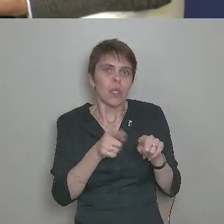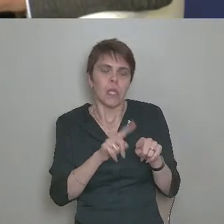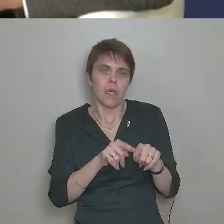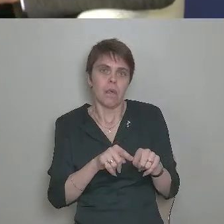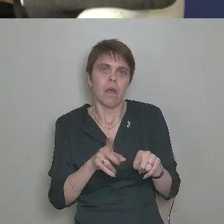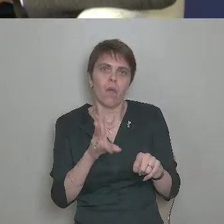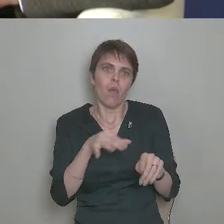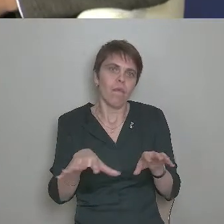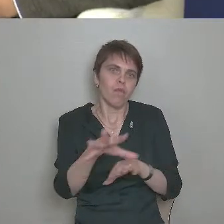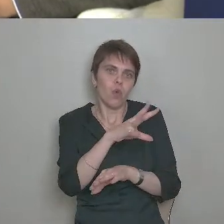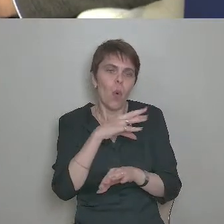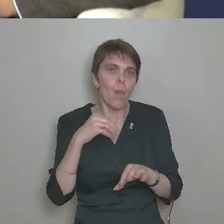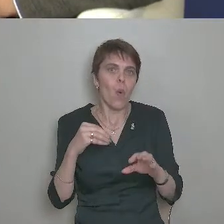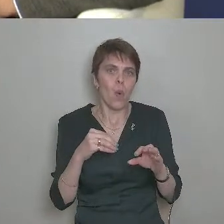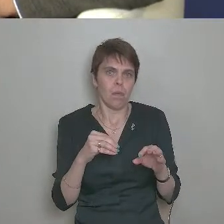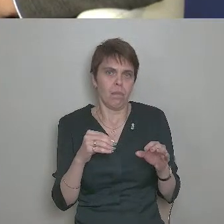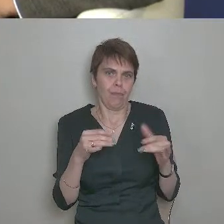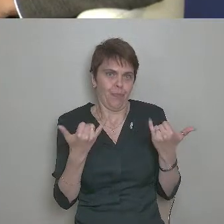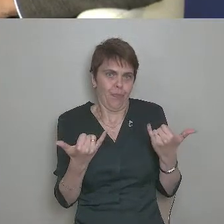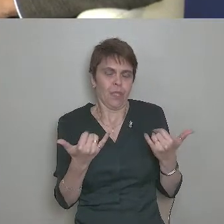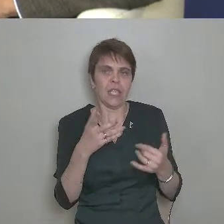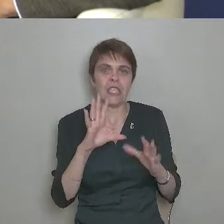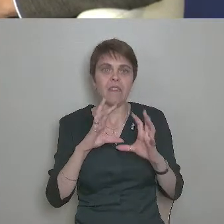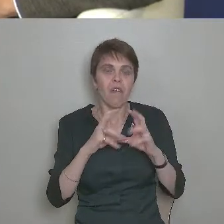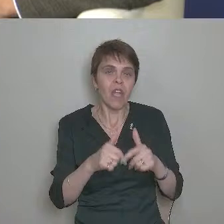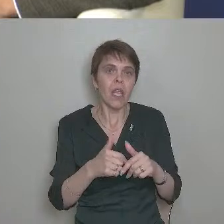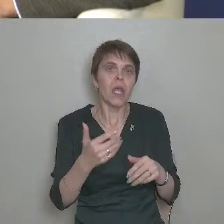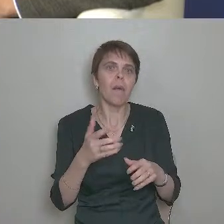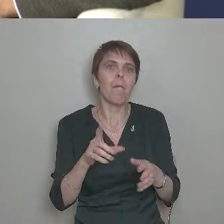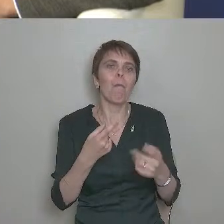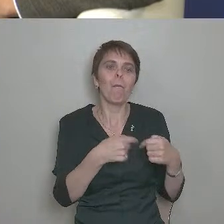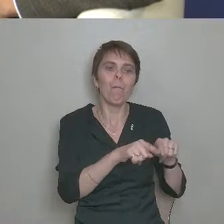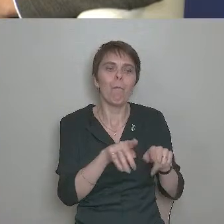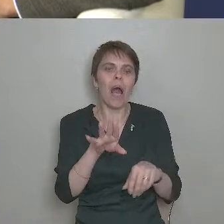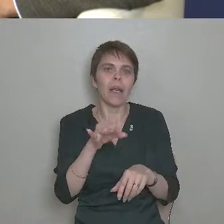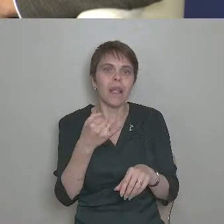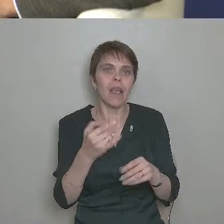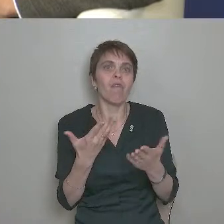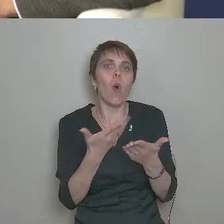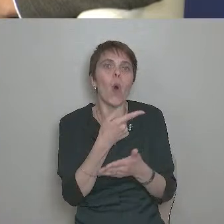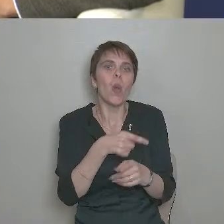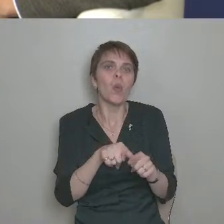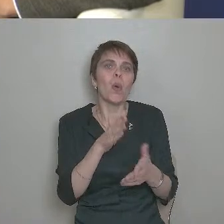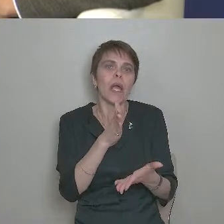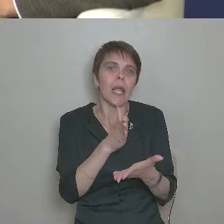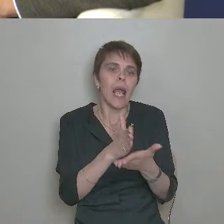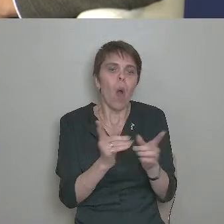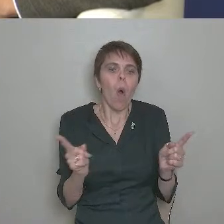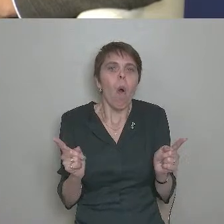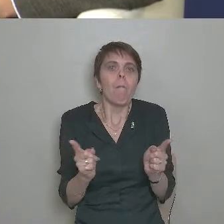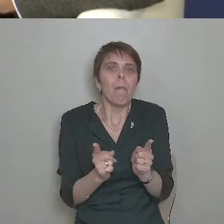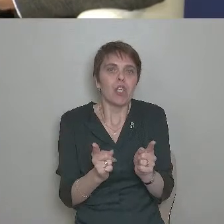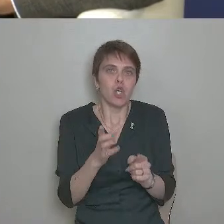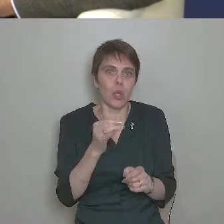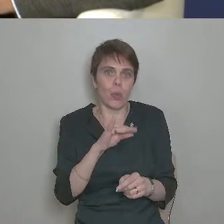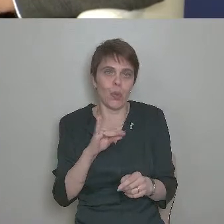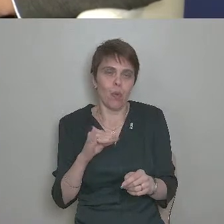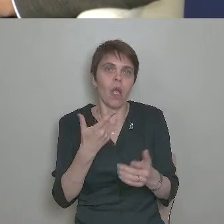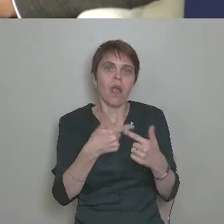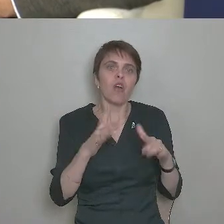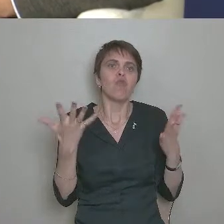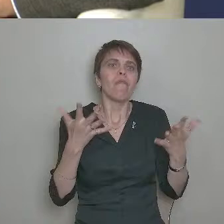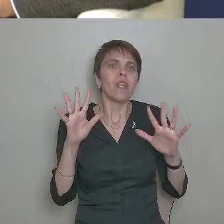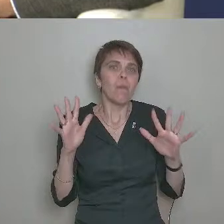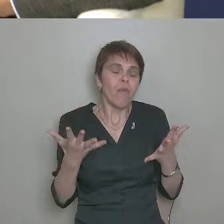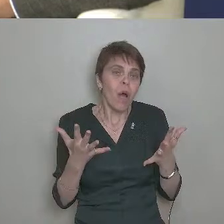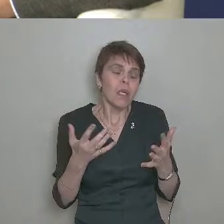need to know that in the civilized world, the party work at the local level is really limited.